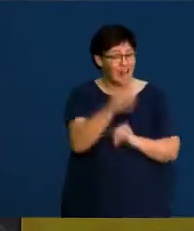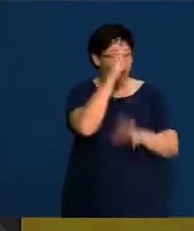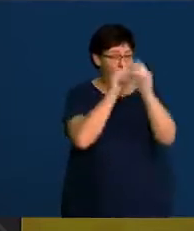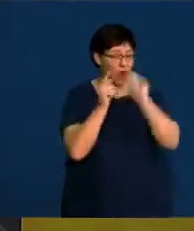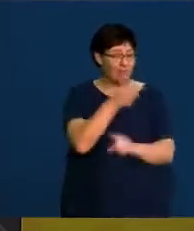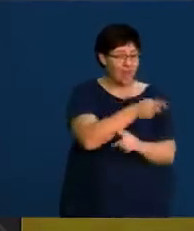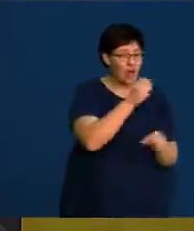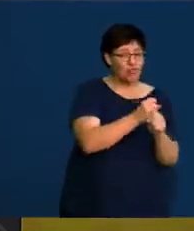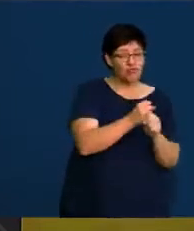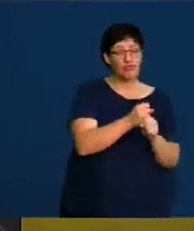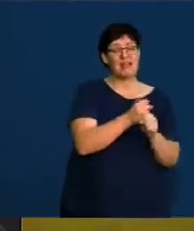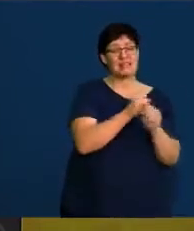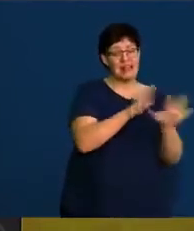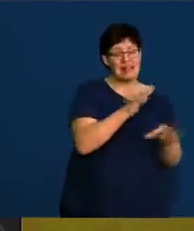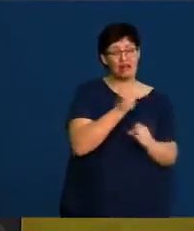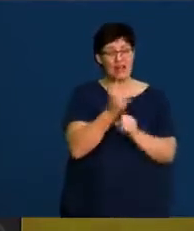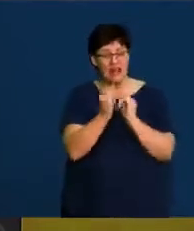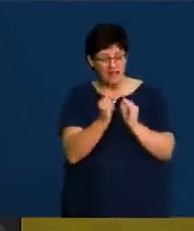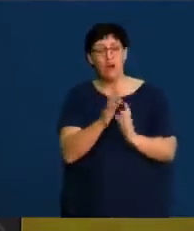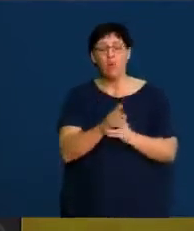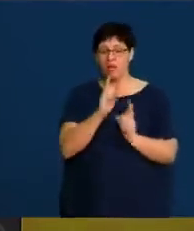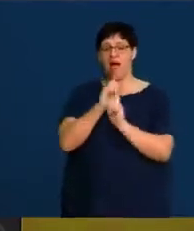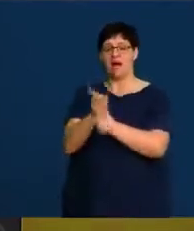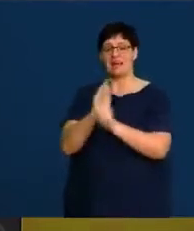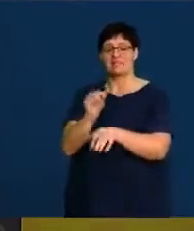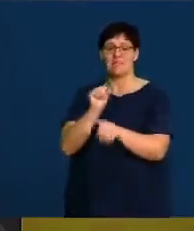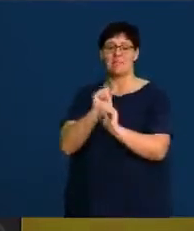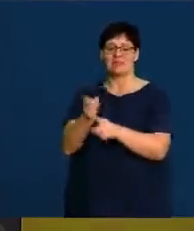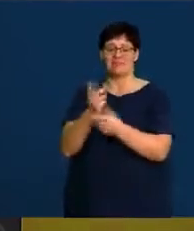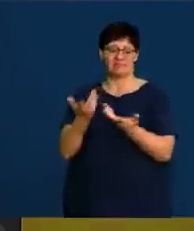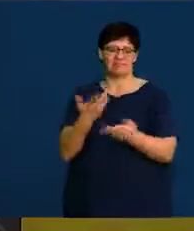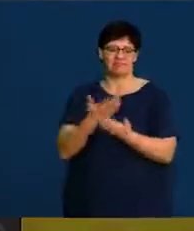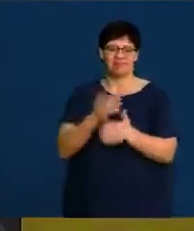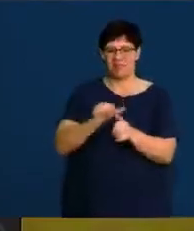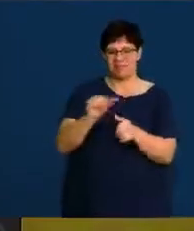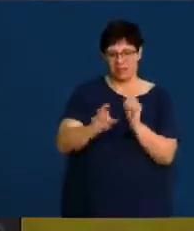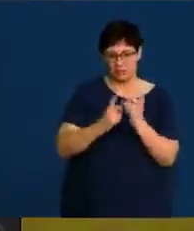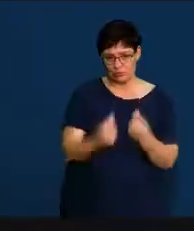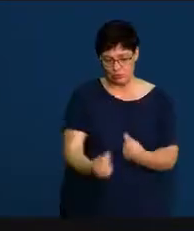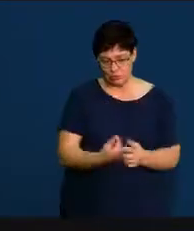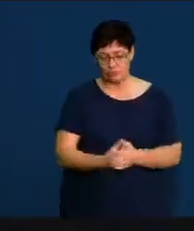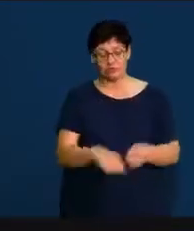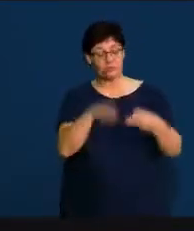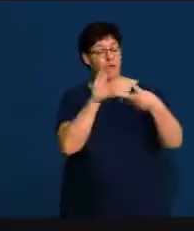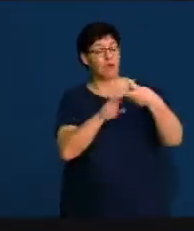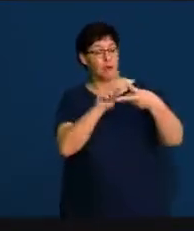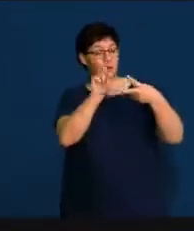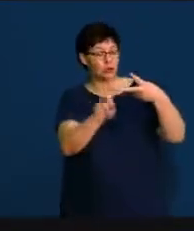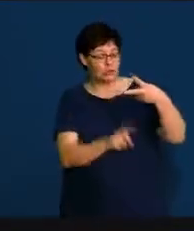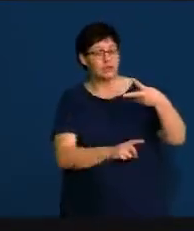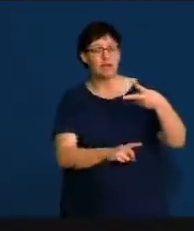over the years will help you better answer these multiple choice questions. Looking at question 2,